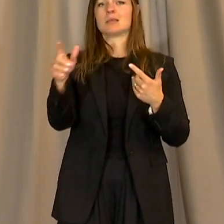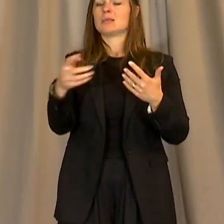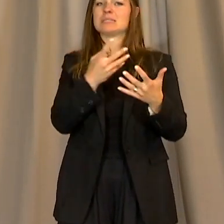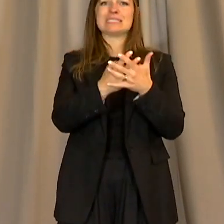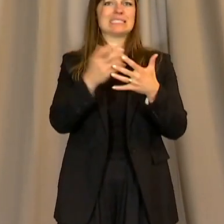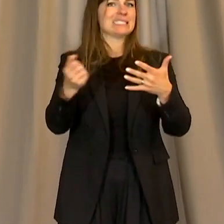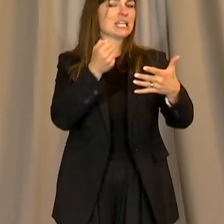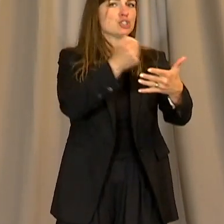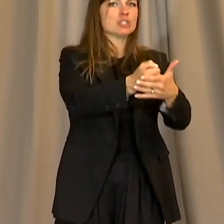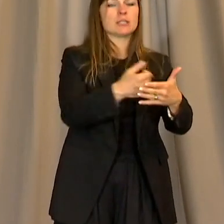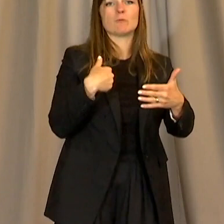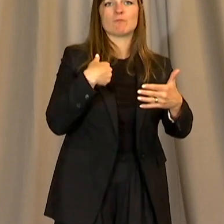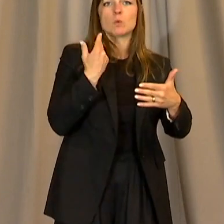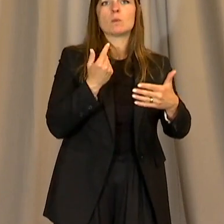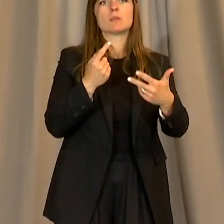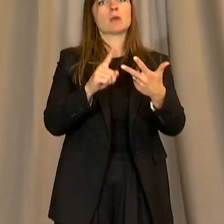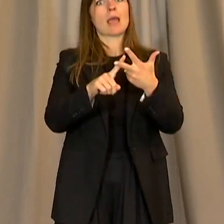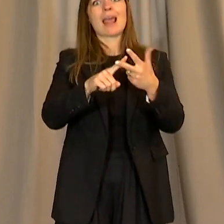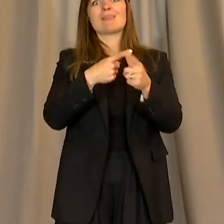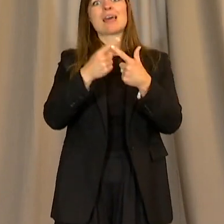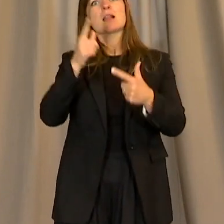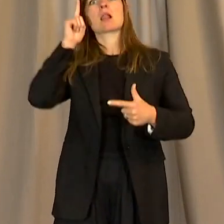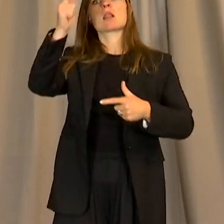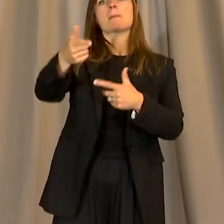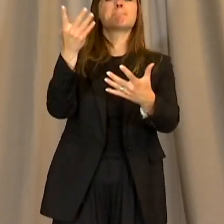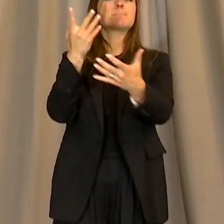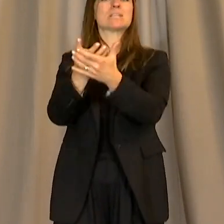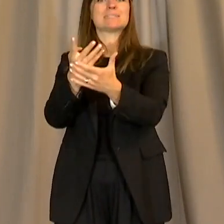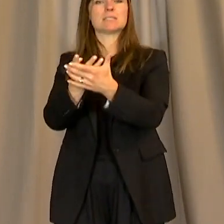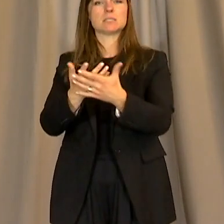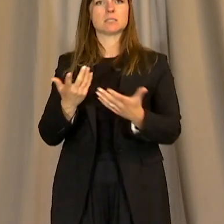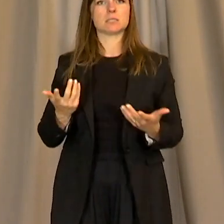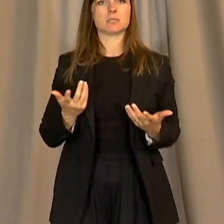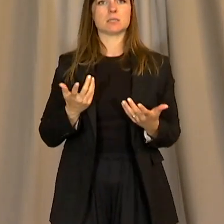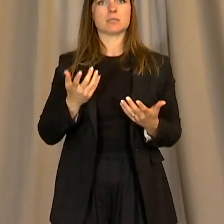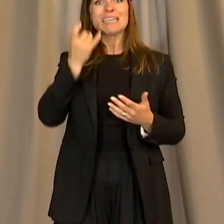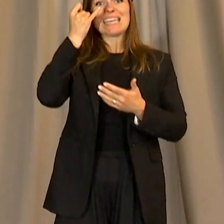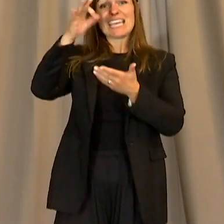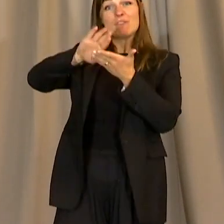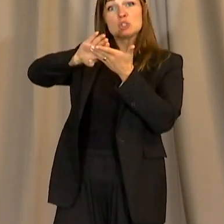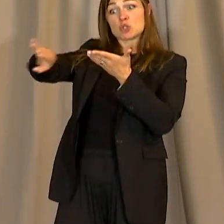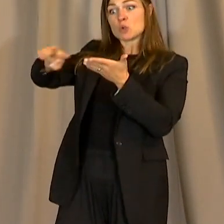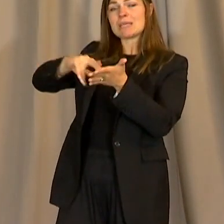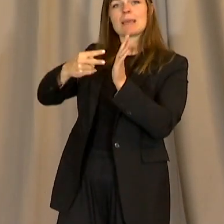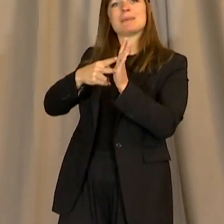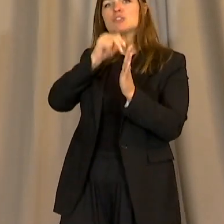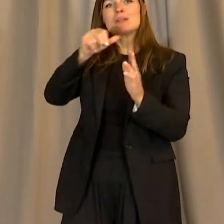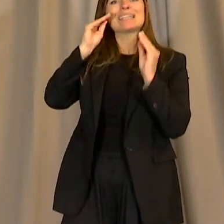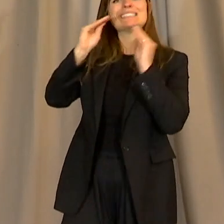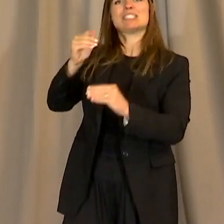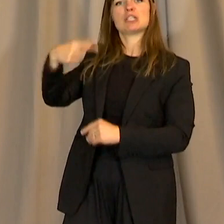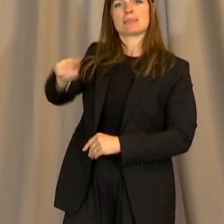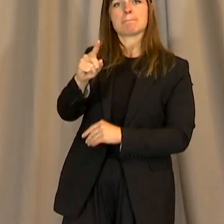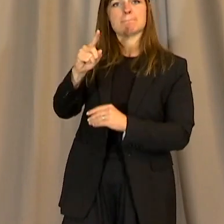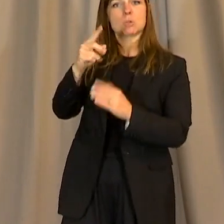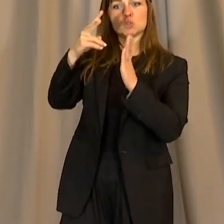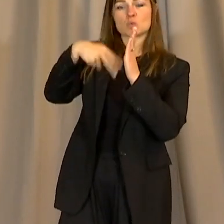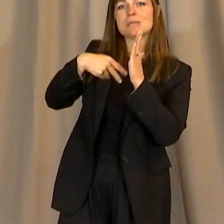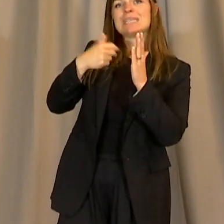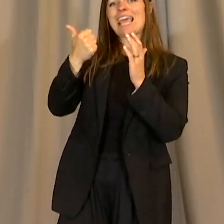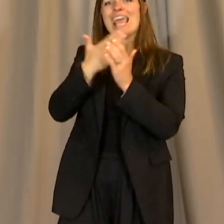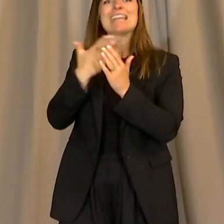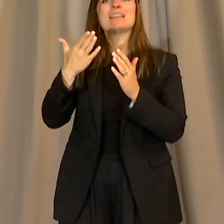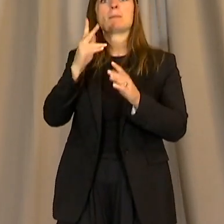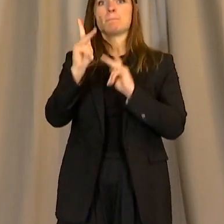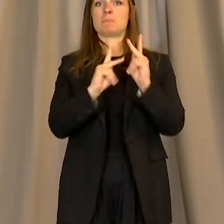youth detention, which always leads to prisons. And if you're excluding people, by the way, you're not teaching them to read. 86% of all those who are in